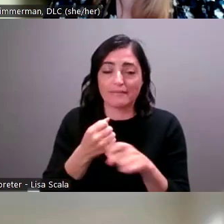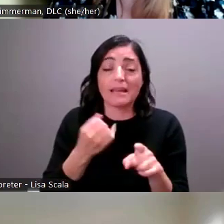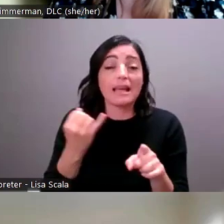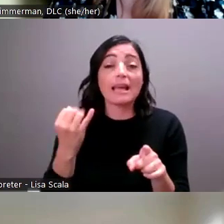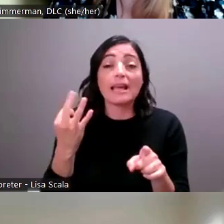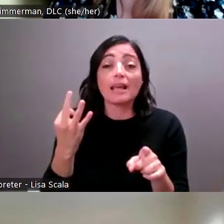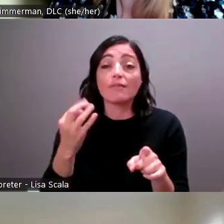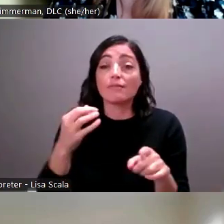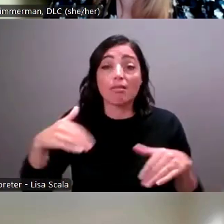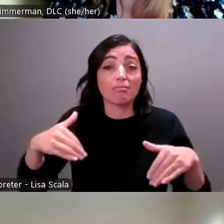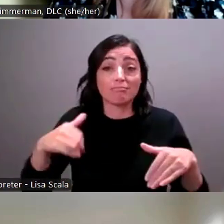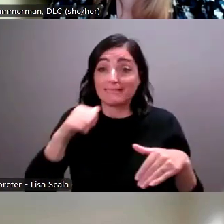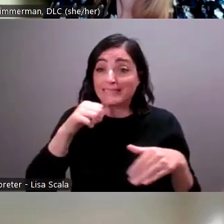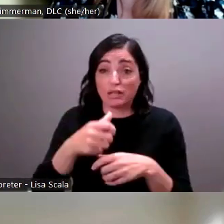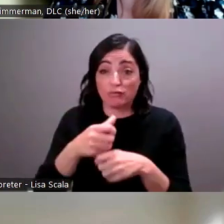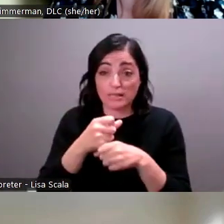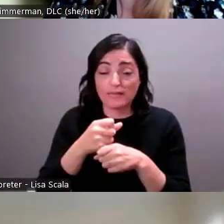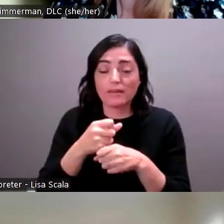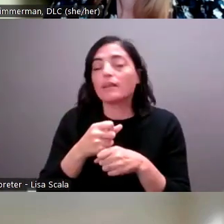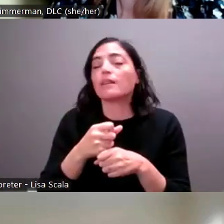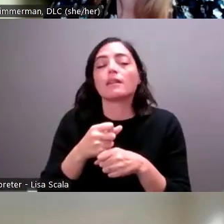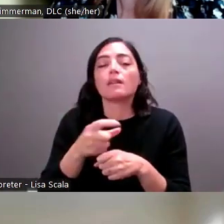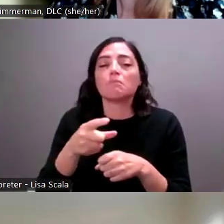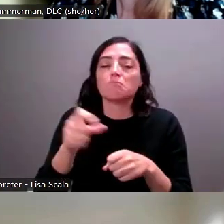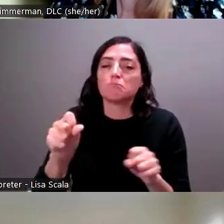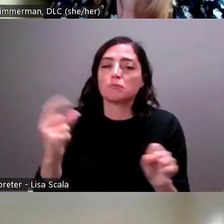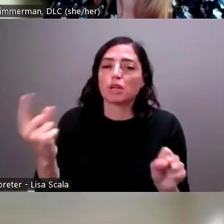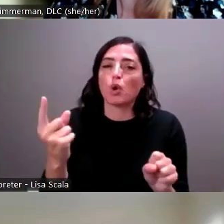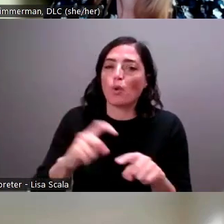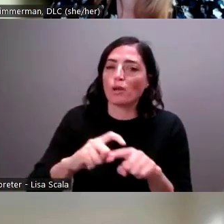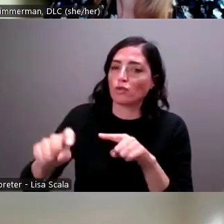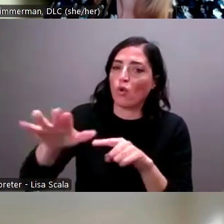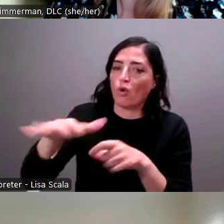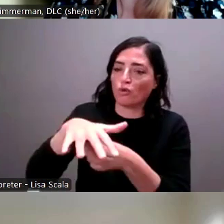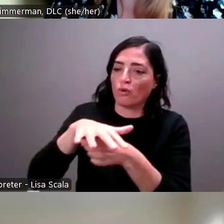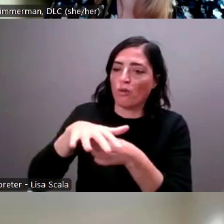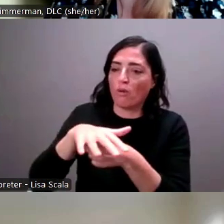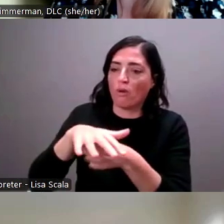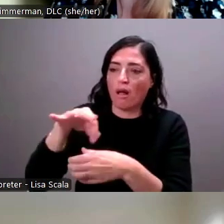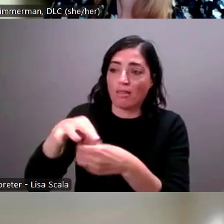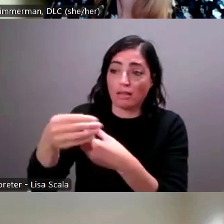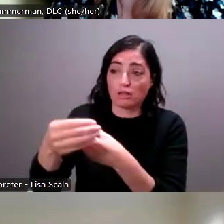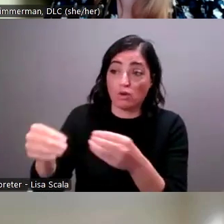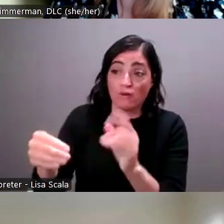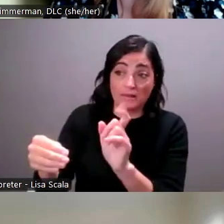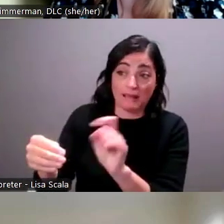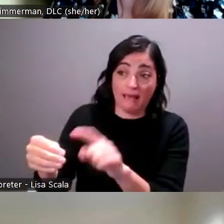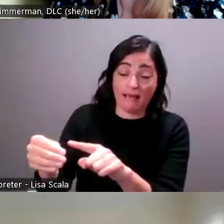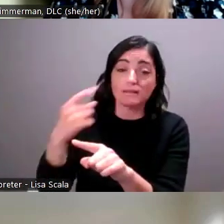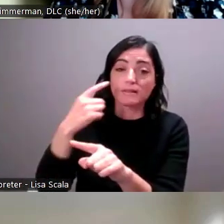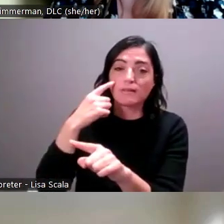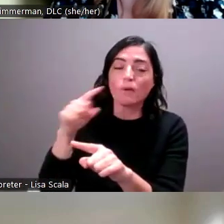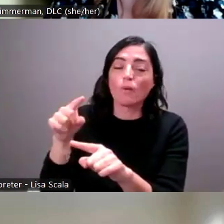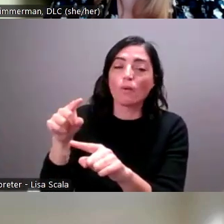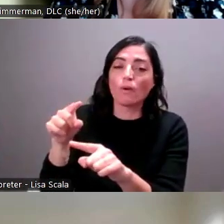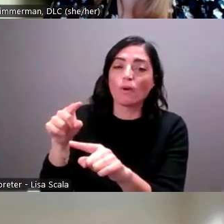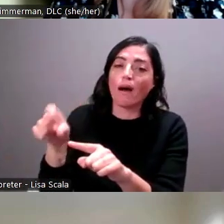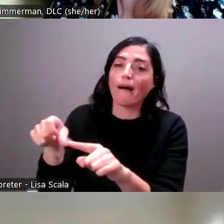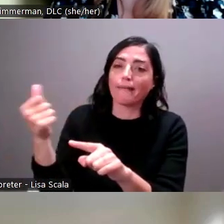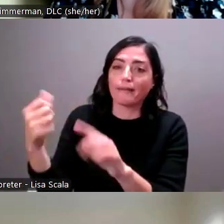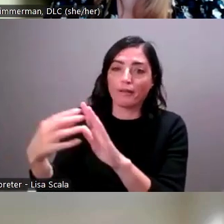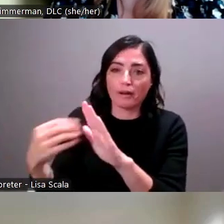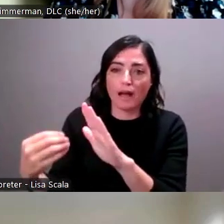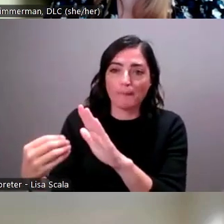you didn't receive it, you can always call your local election office and ask them for another